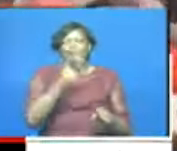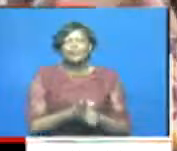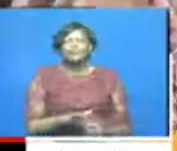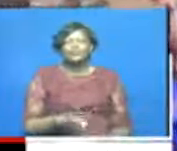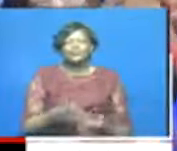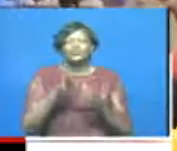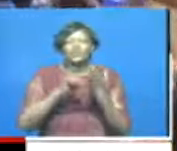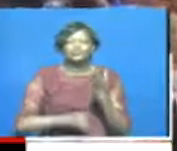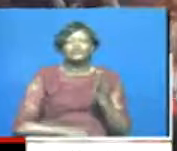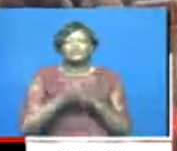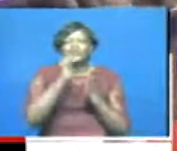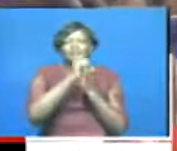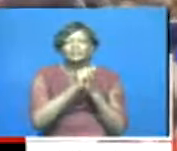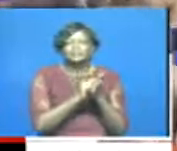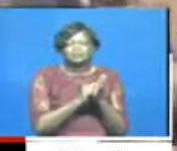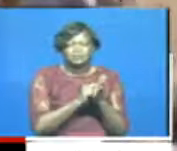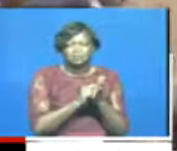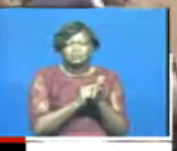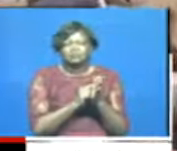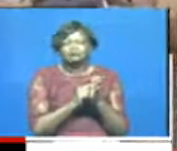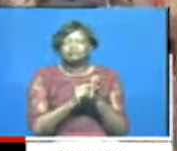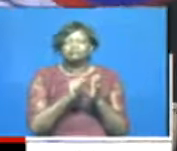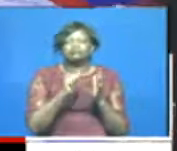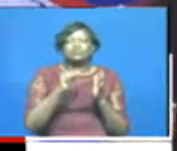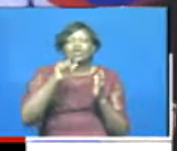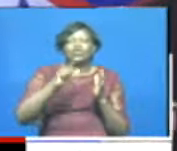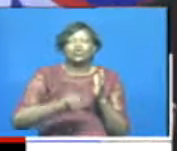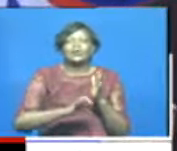development agenda of the Lower Eastern region.